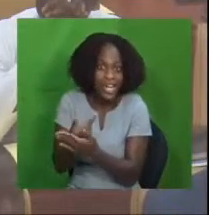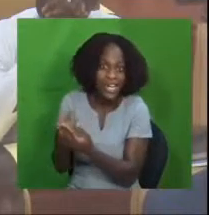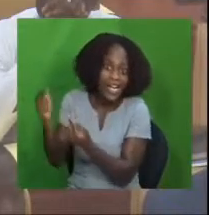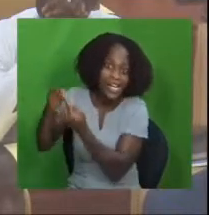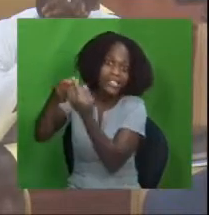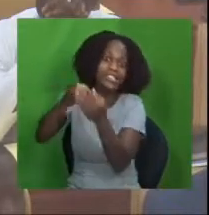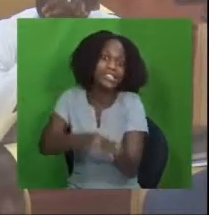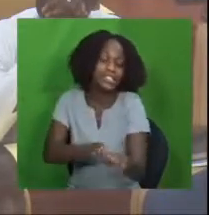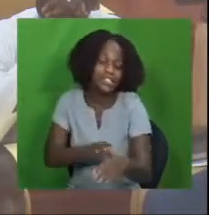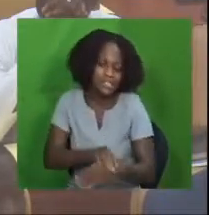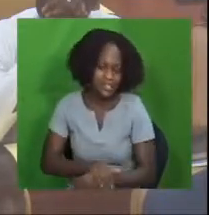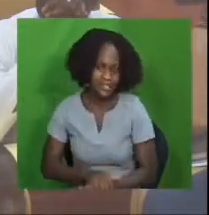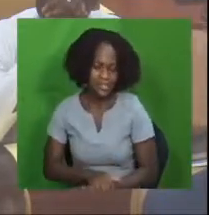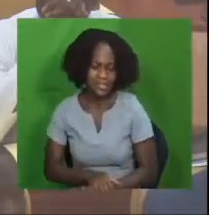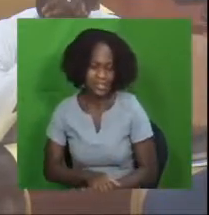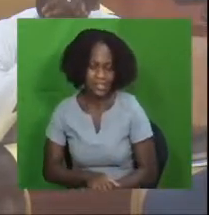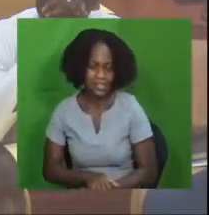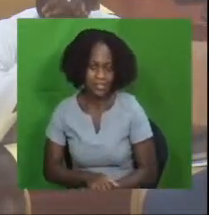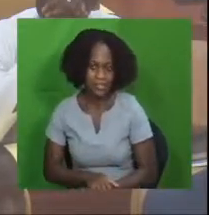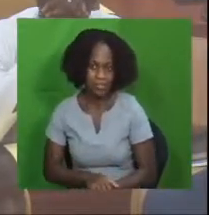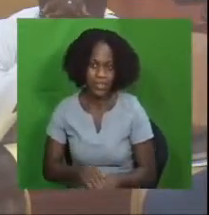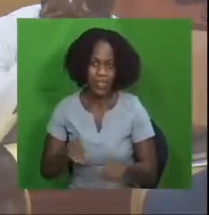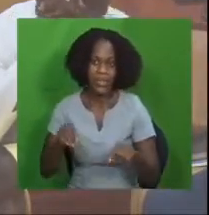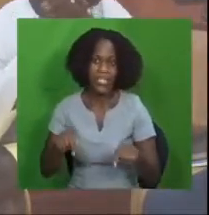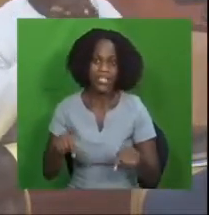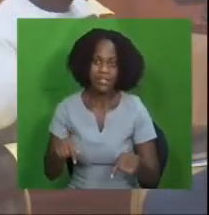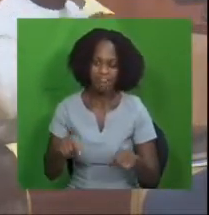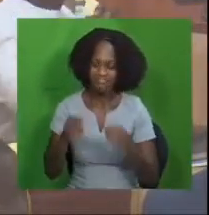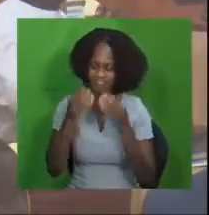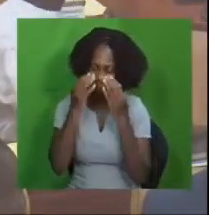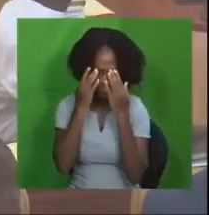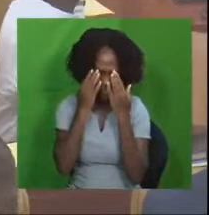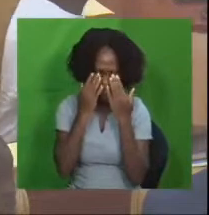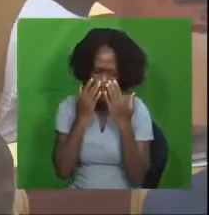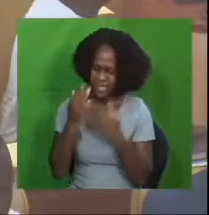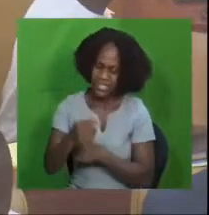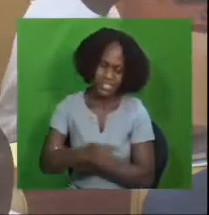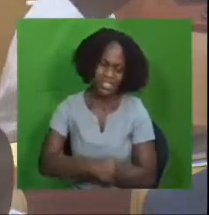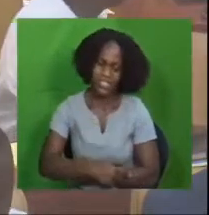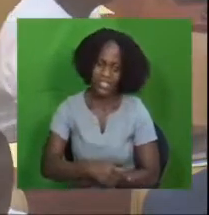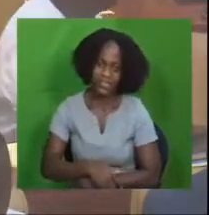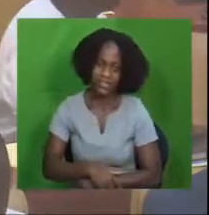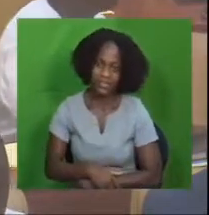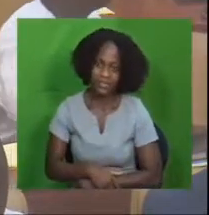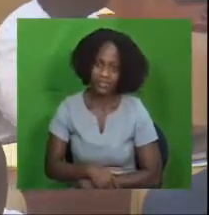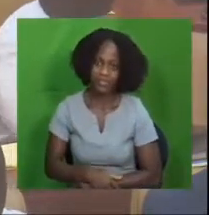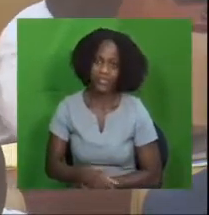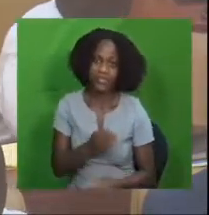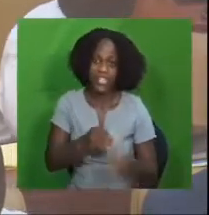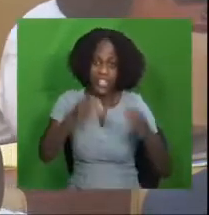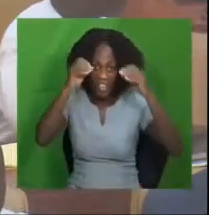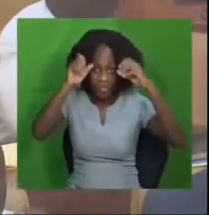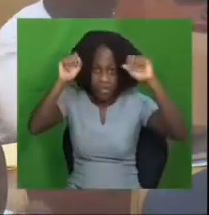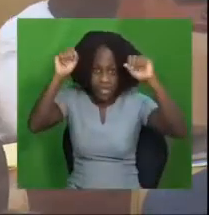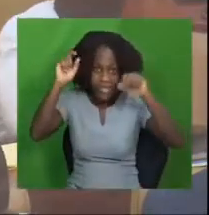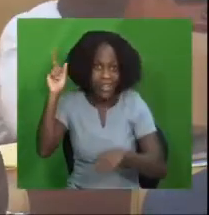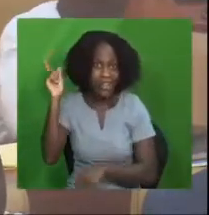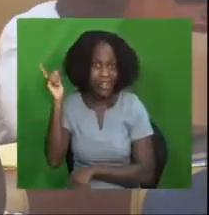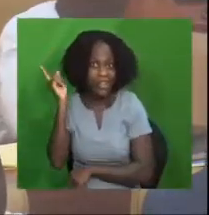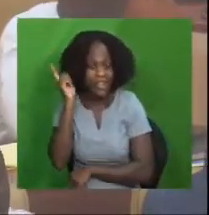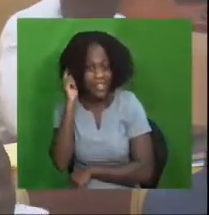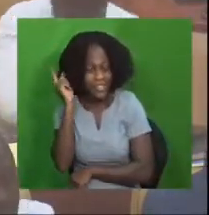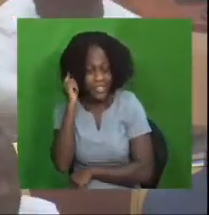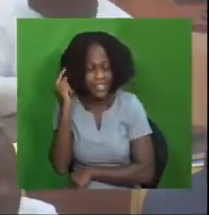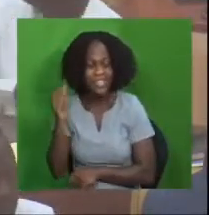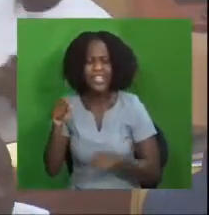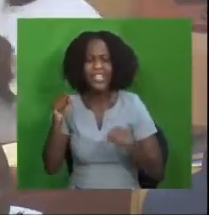Mr. Speaker, today is a very sad day. if the president is listening,